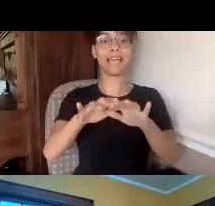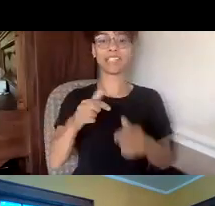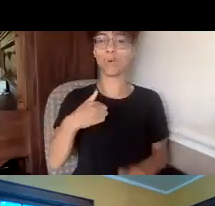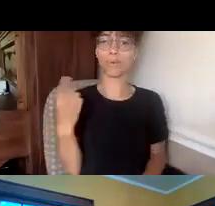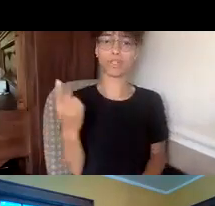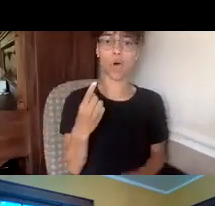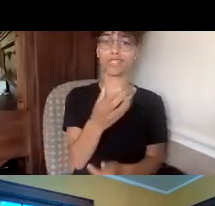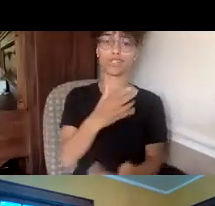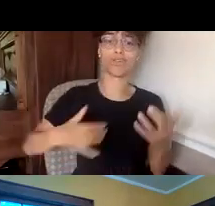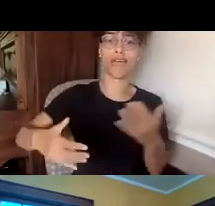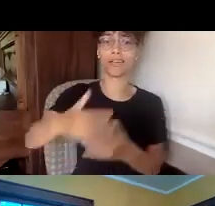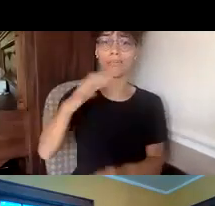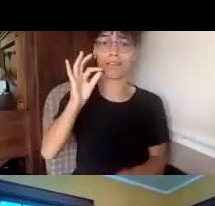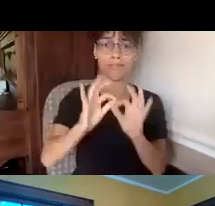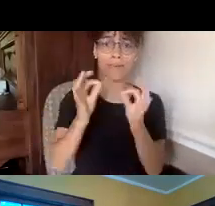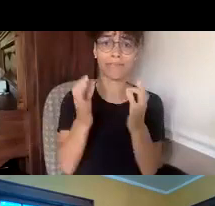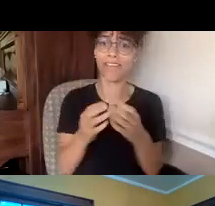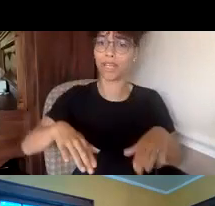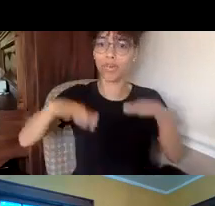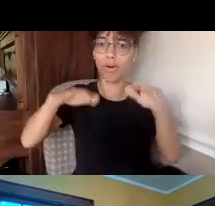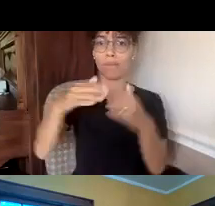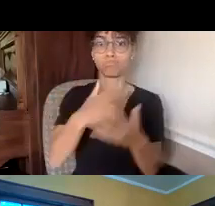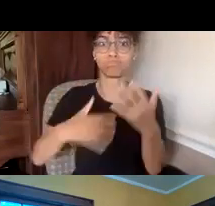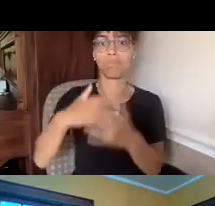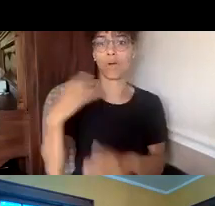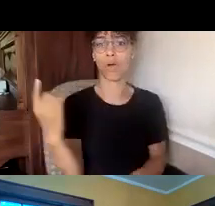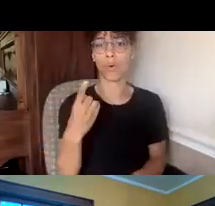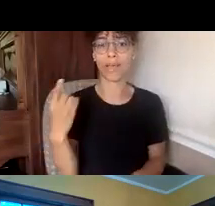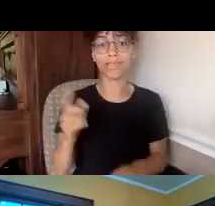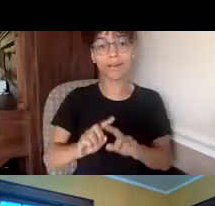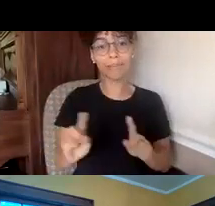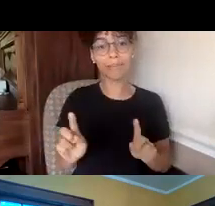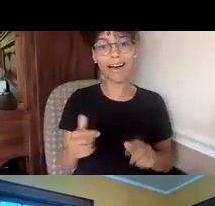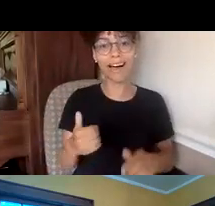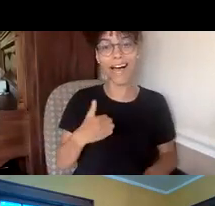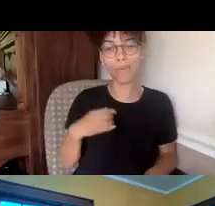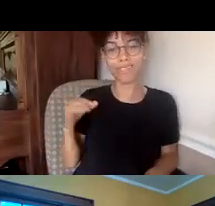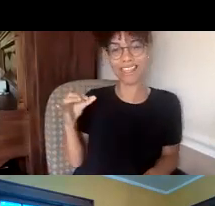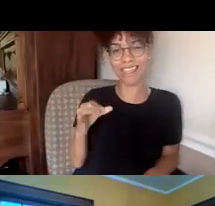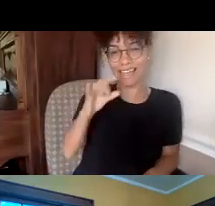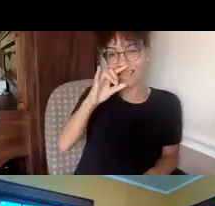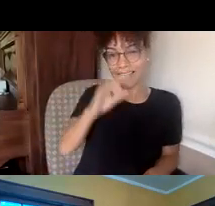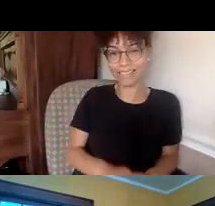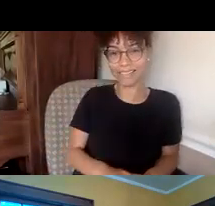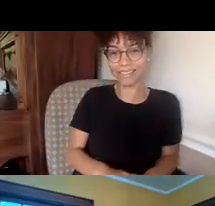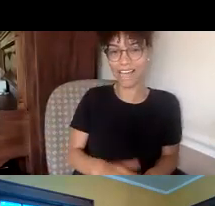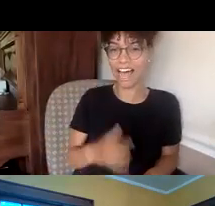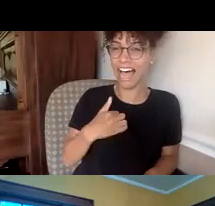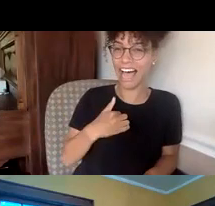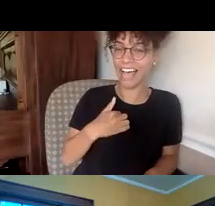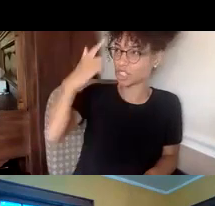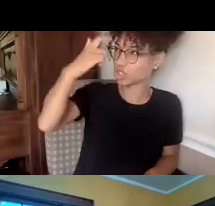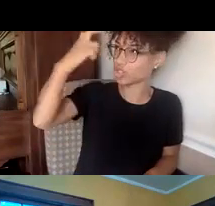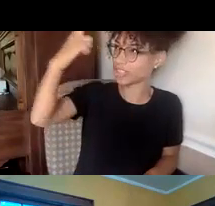surrounded by family growing up. But I was also that kid that kind of dreamed of leaving.